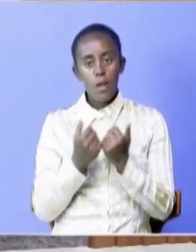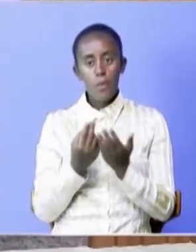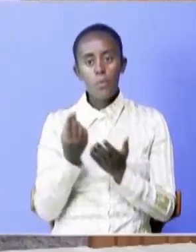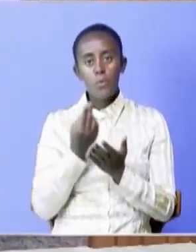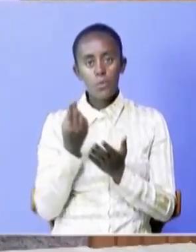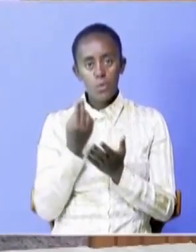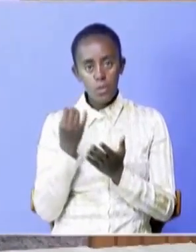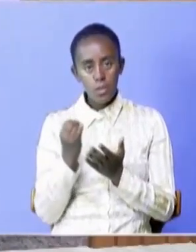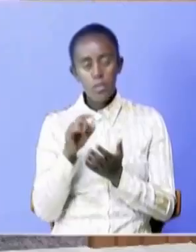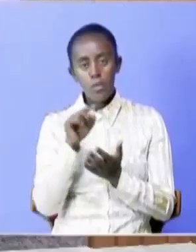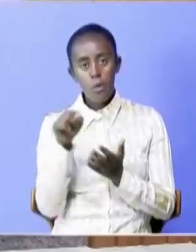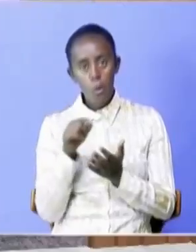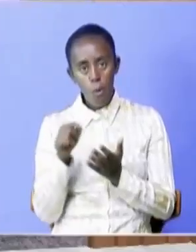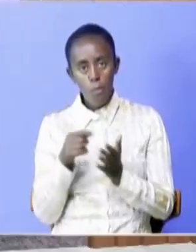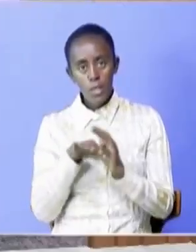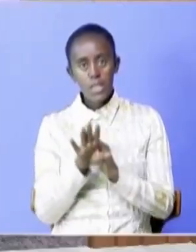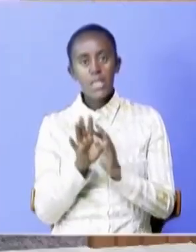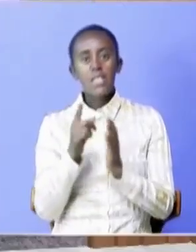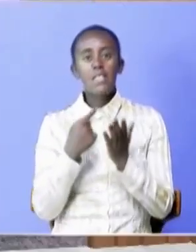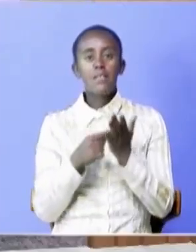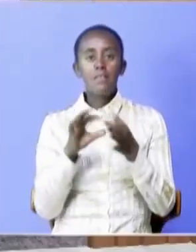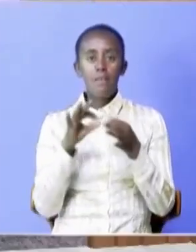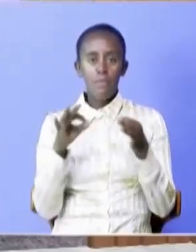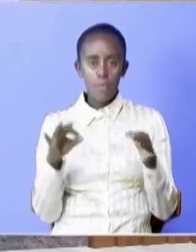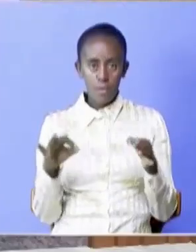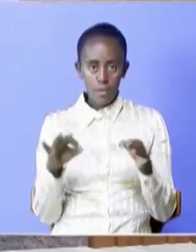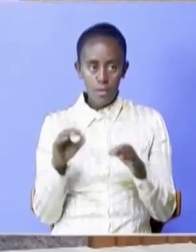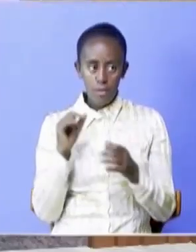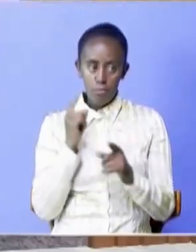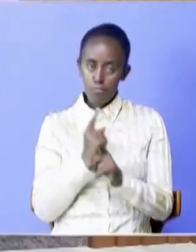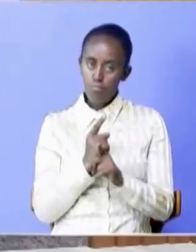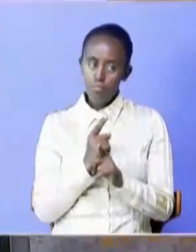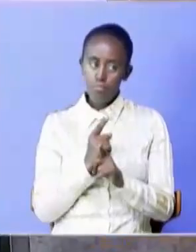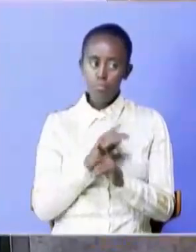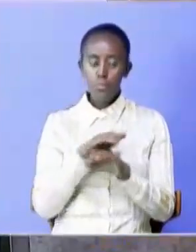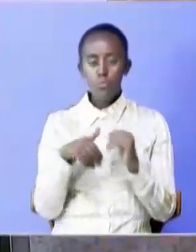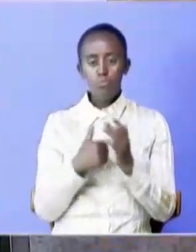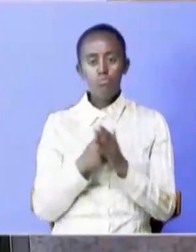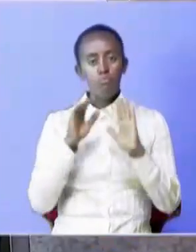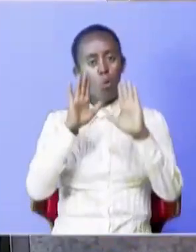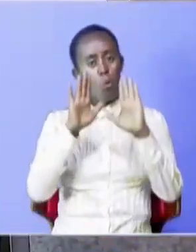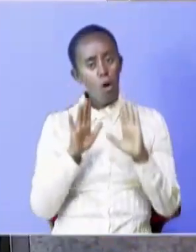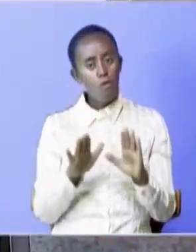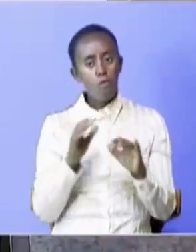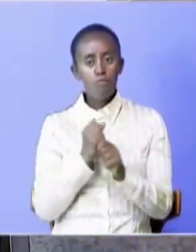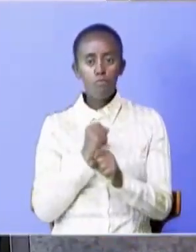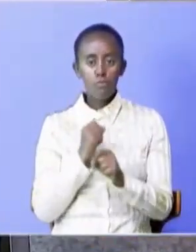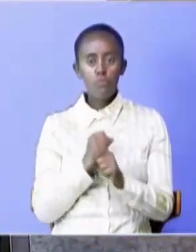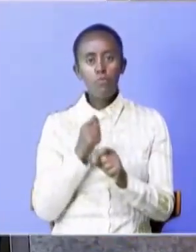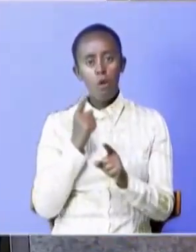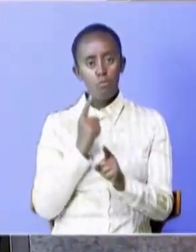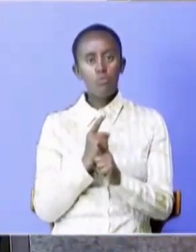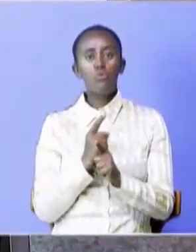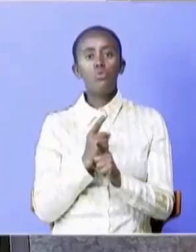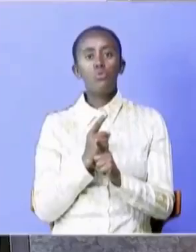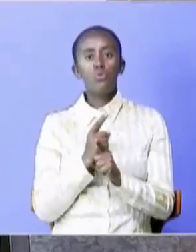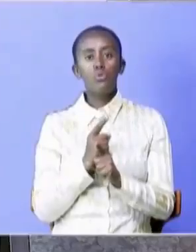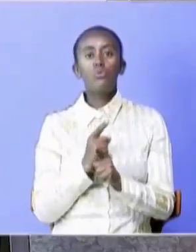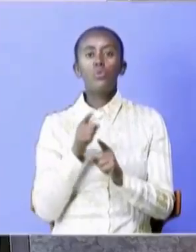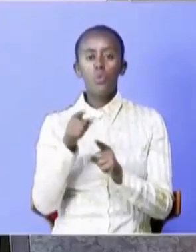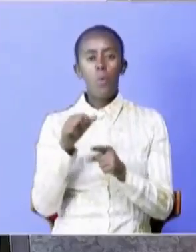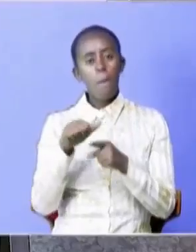use the commas in these sentences. I'm sure you all did a wonderful job, and I'm sure you're going